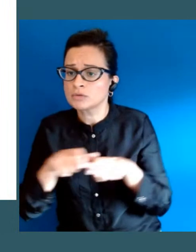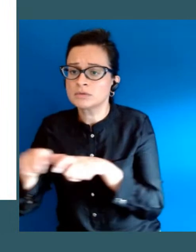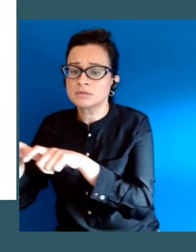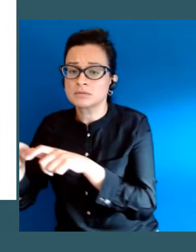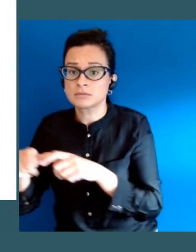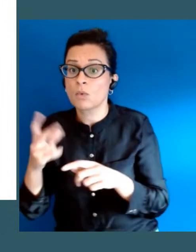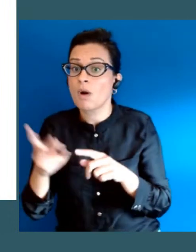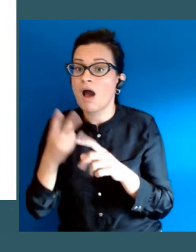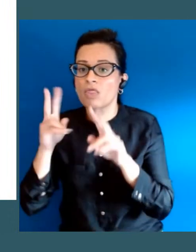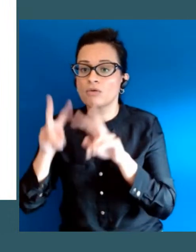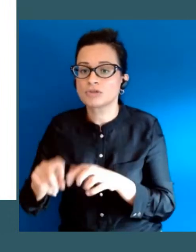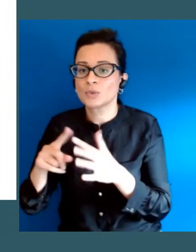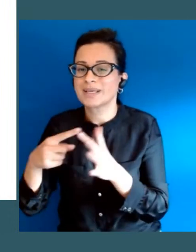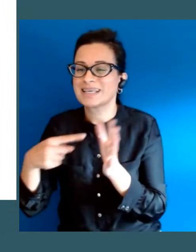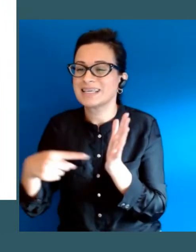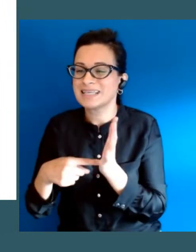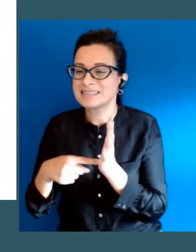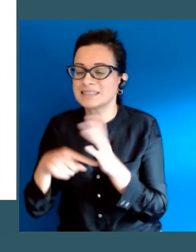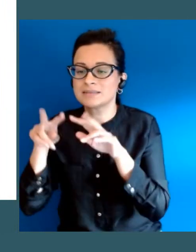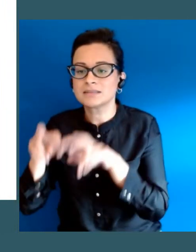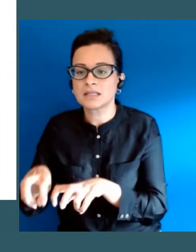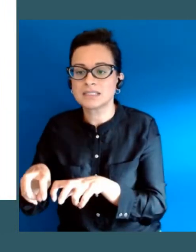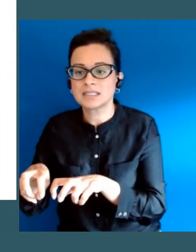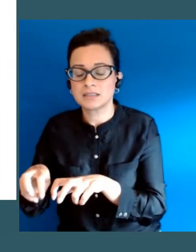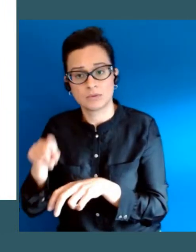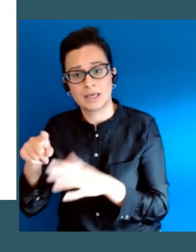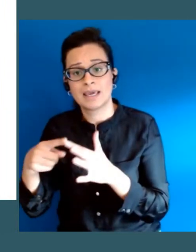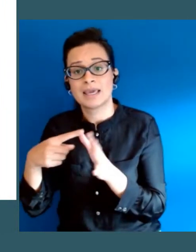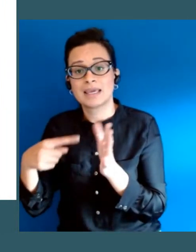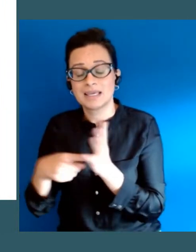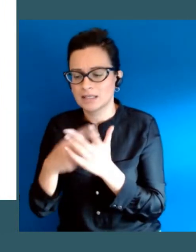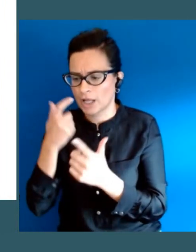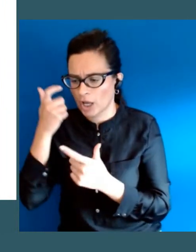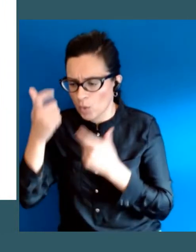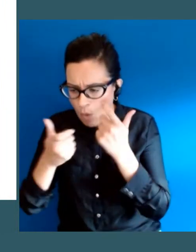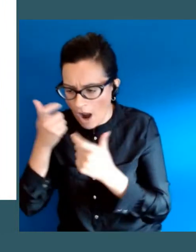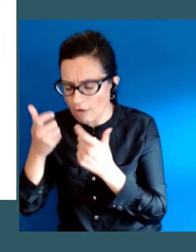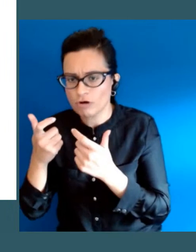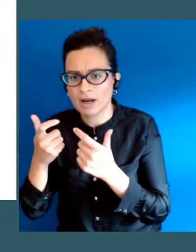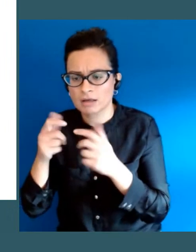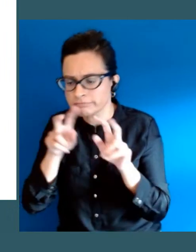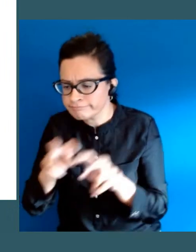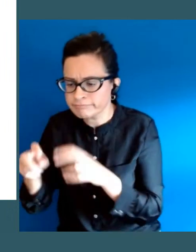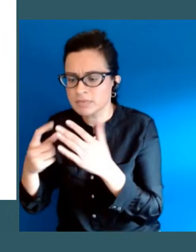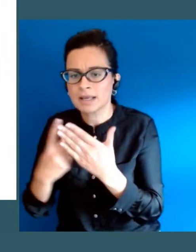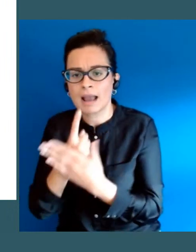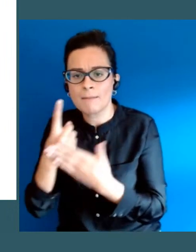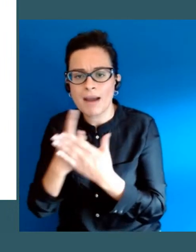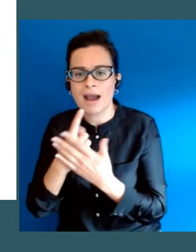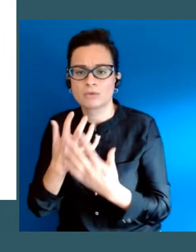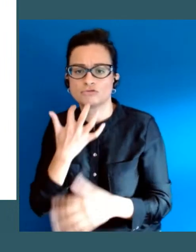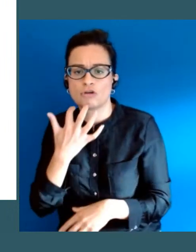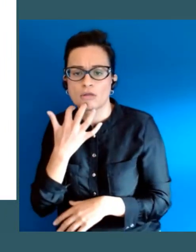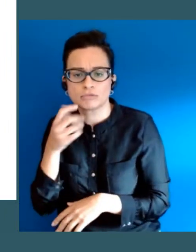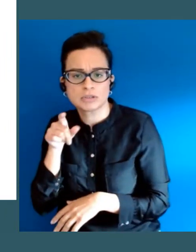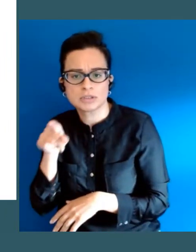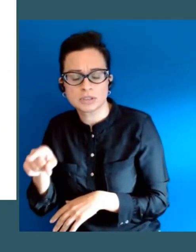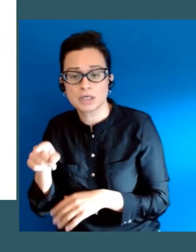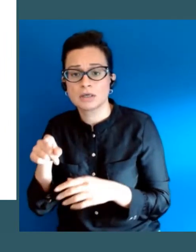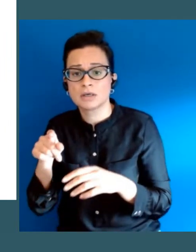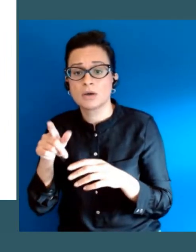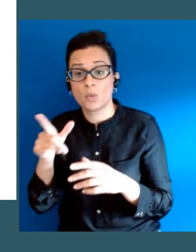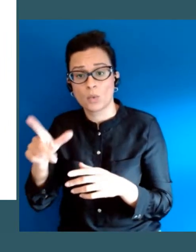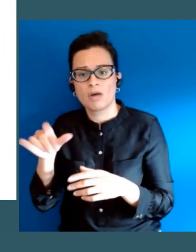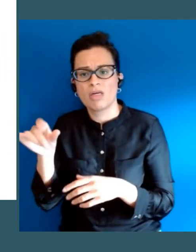EAT study, and that is the inquiring about tolerance. And it was a study which involved